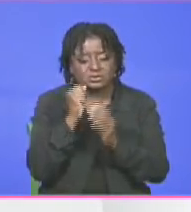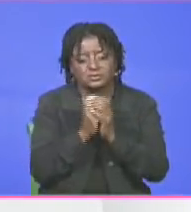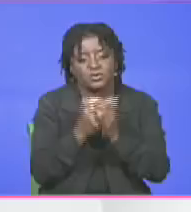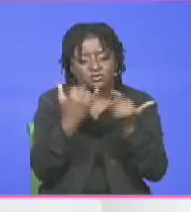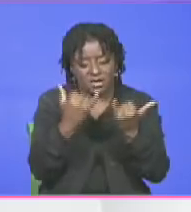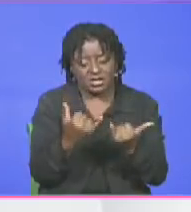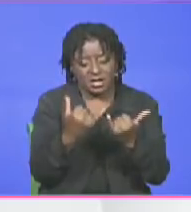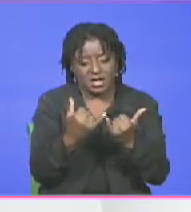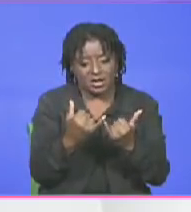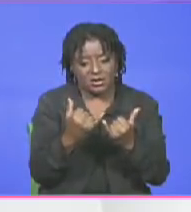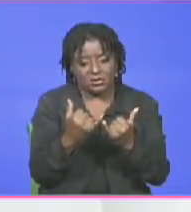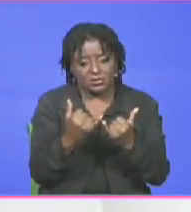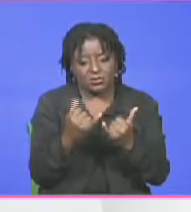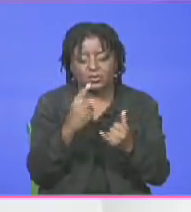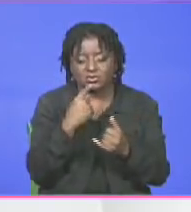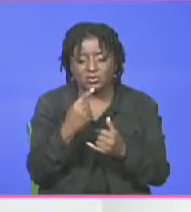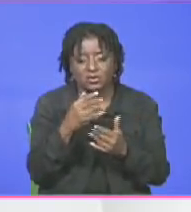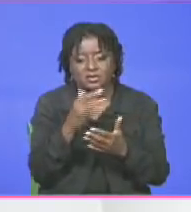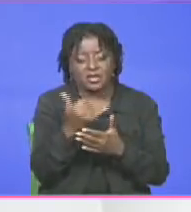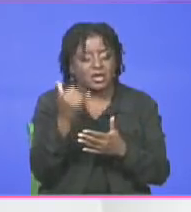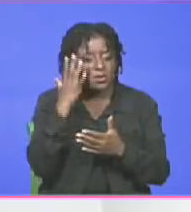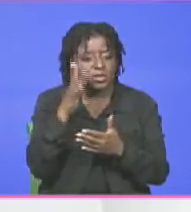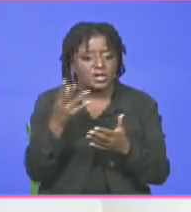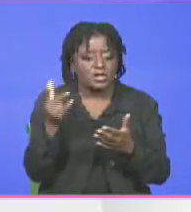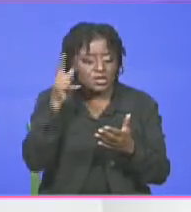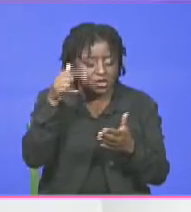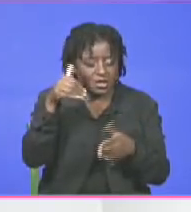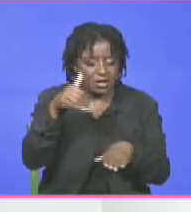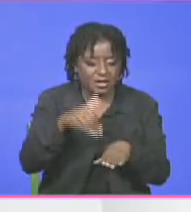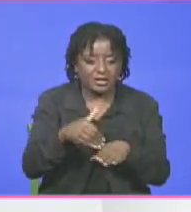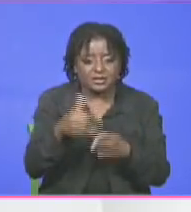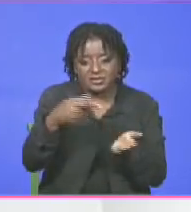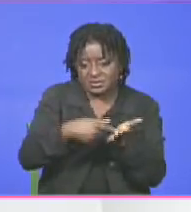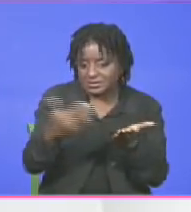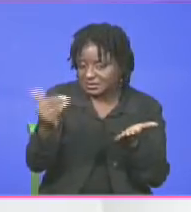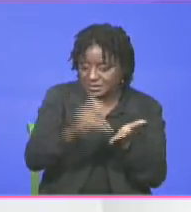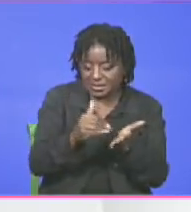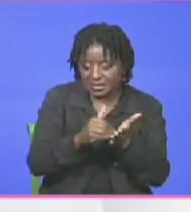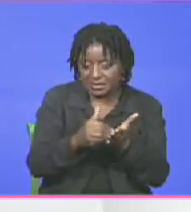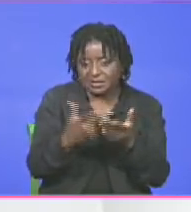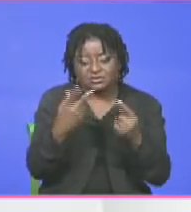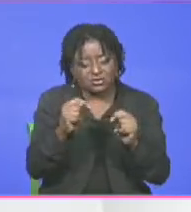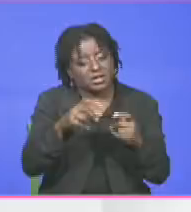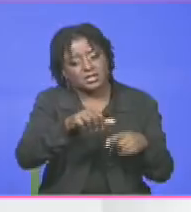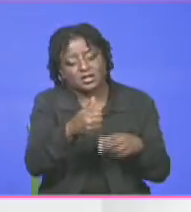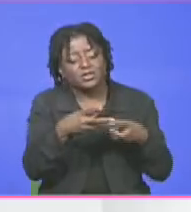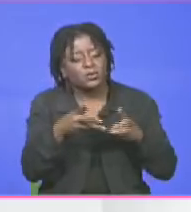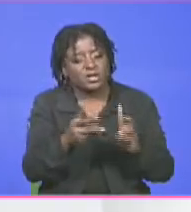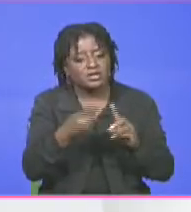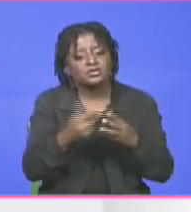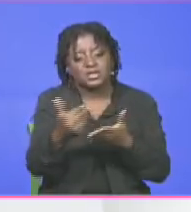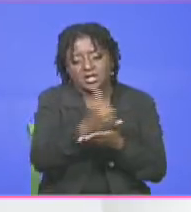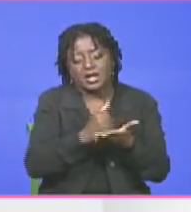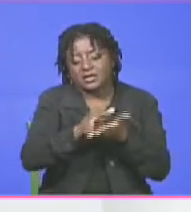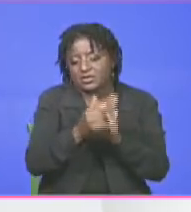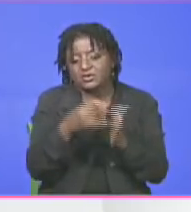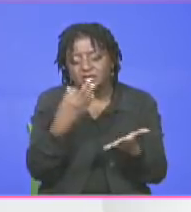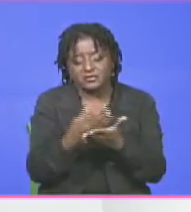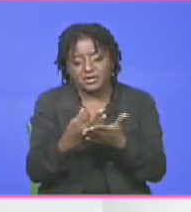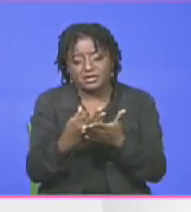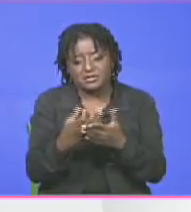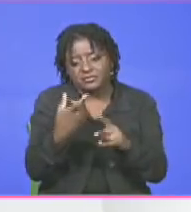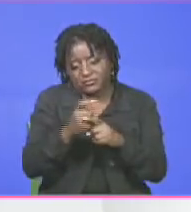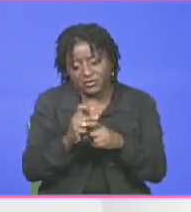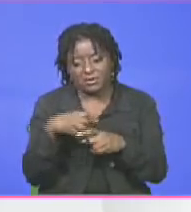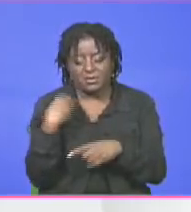what we were told by Ms. Walker is that they will be revisiting this, and they will find, I guess, another means of collecting those fees from